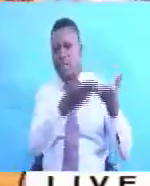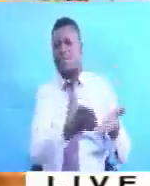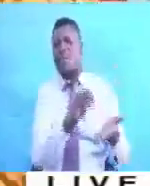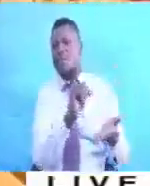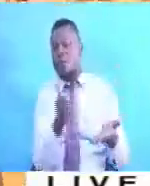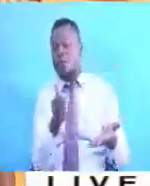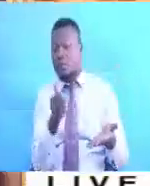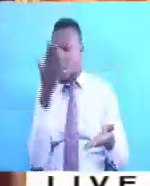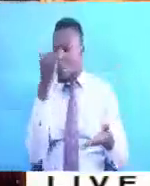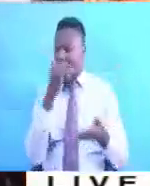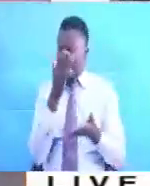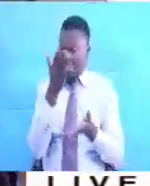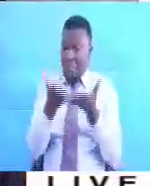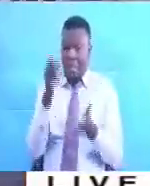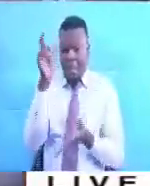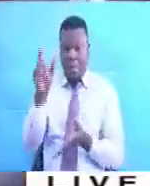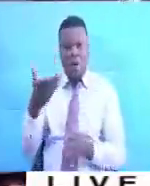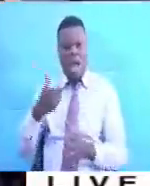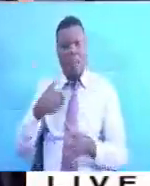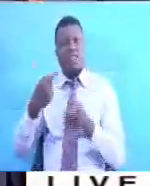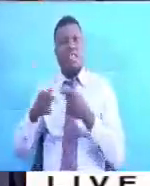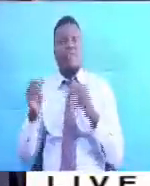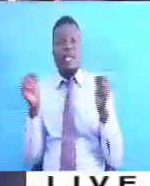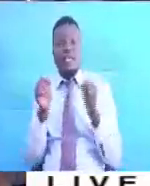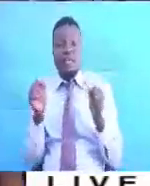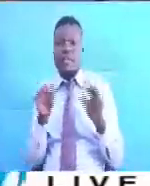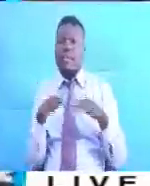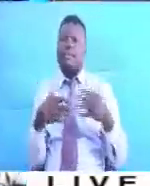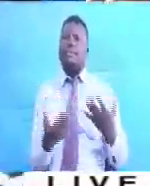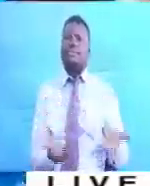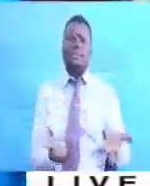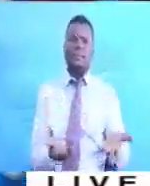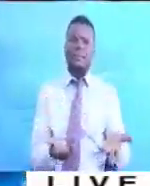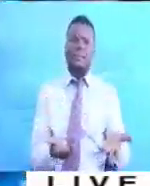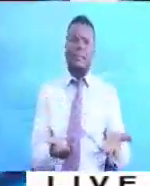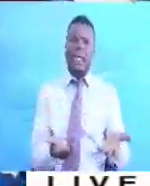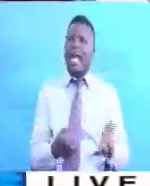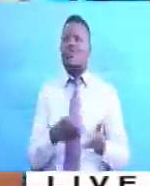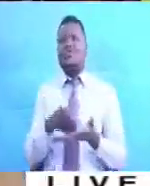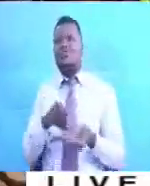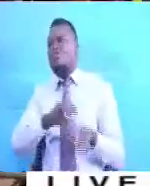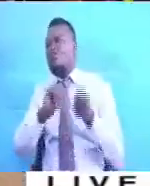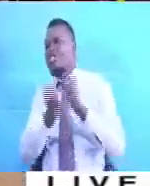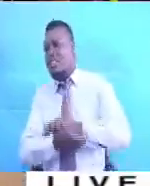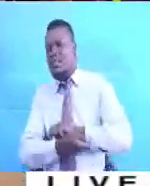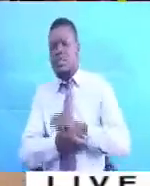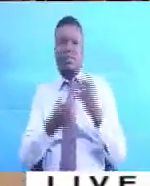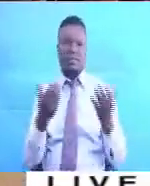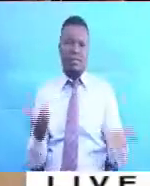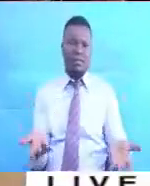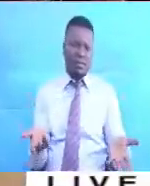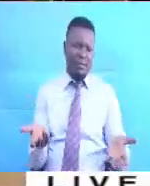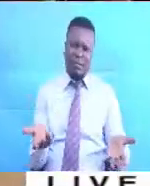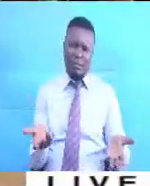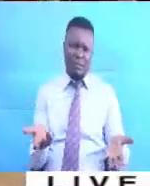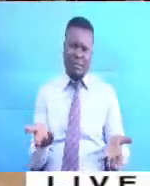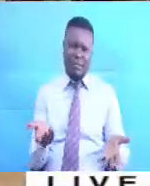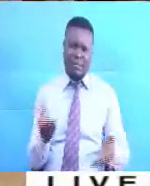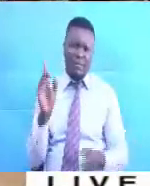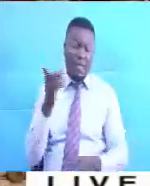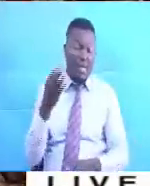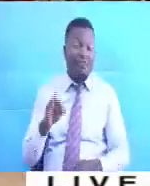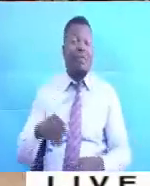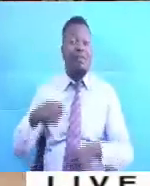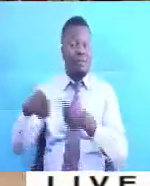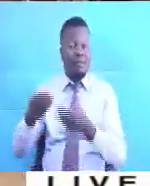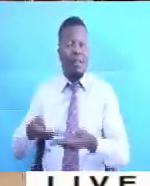could be having another underlying problem. And I said a very simple thing. I said there are some drugs you cannot give to a pregnant mother because when you give them to a